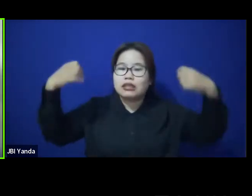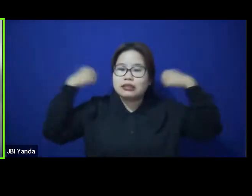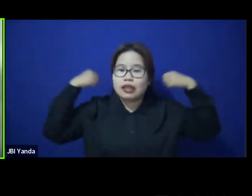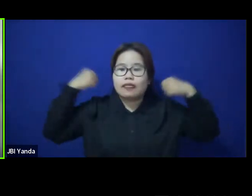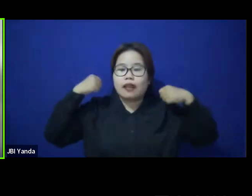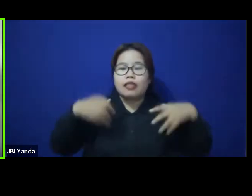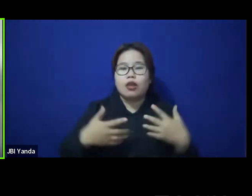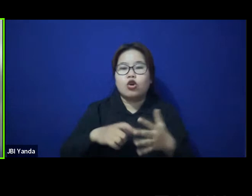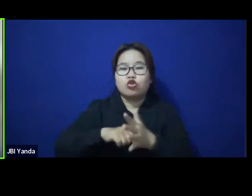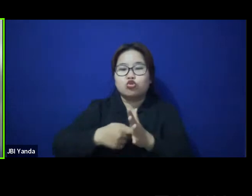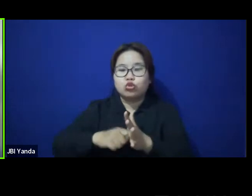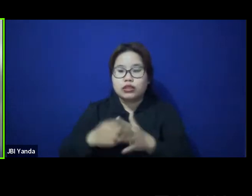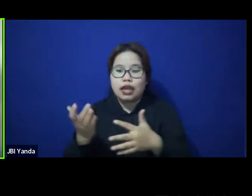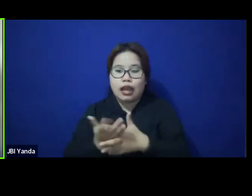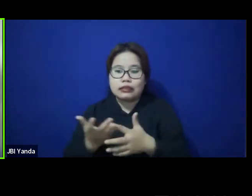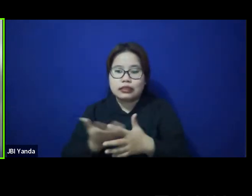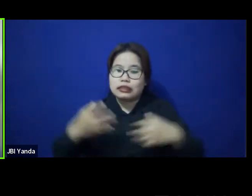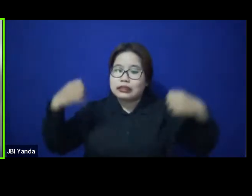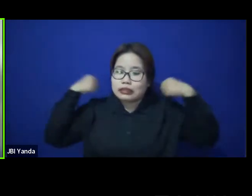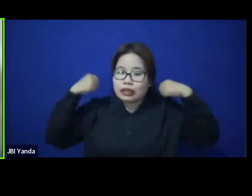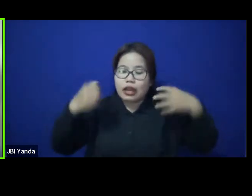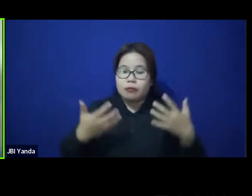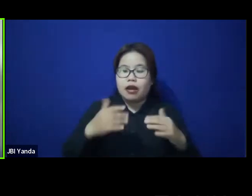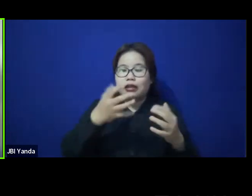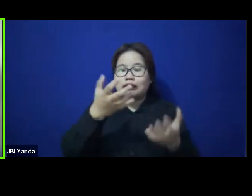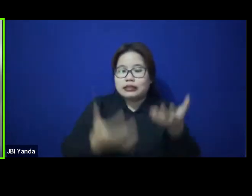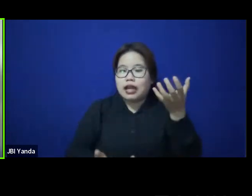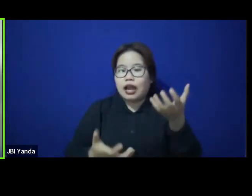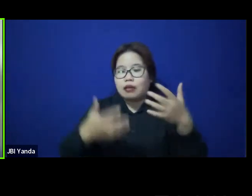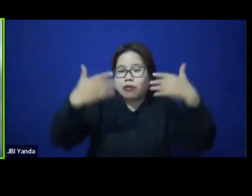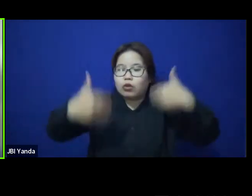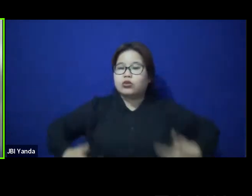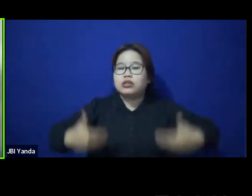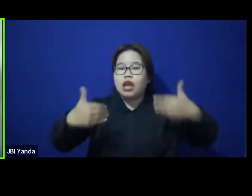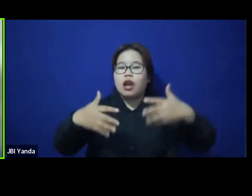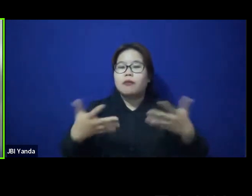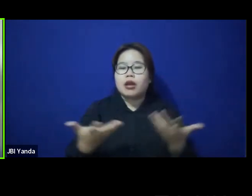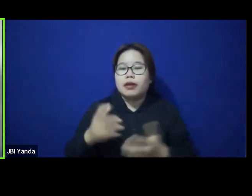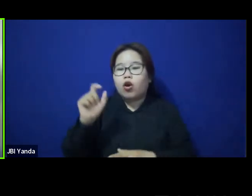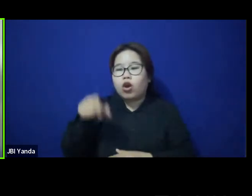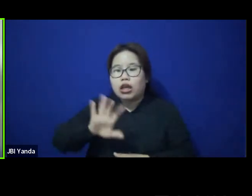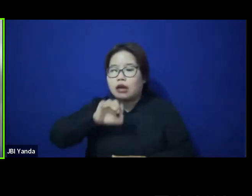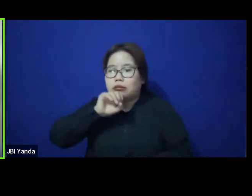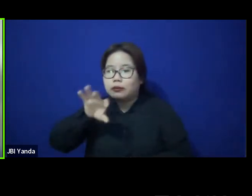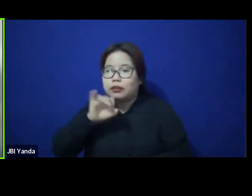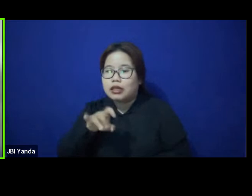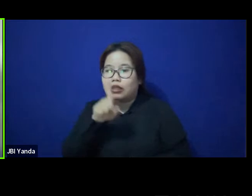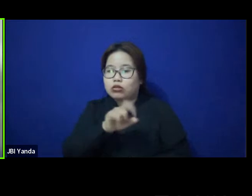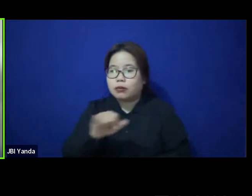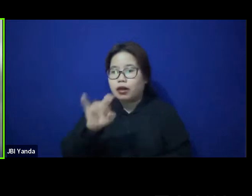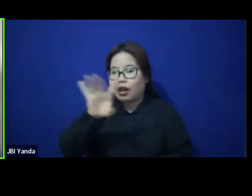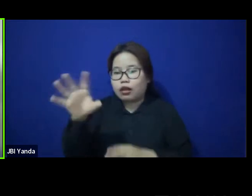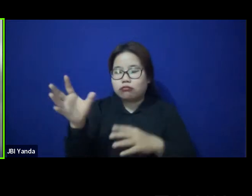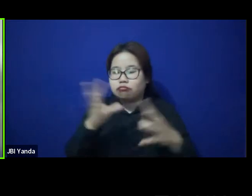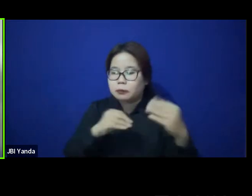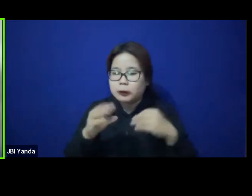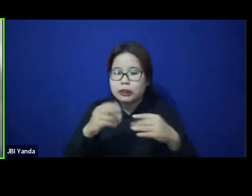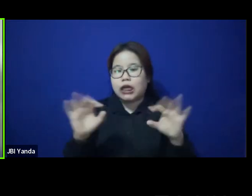the human gap, where those people don't talk to each other. So that's an example of an